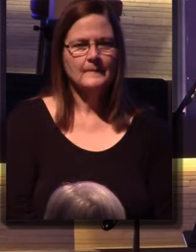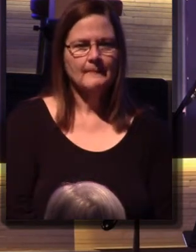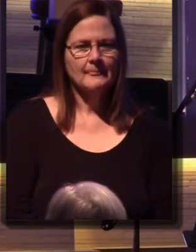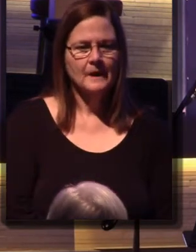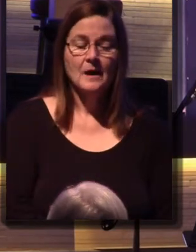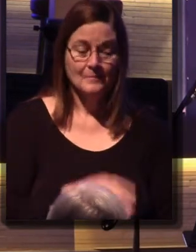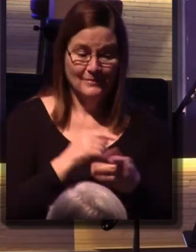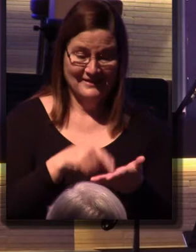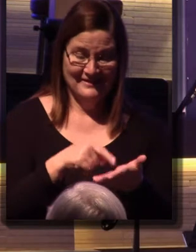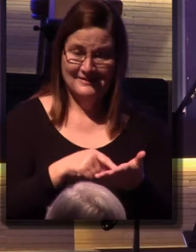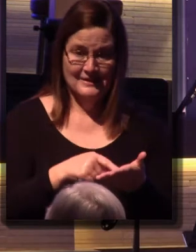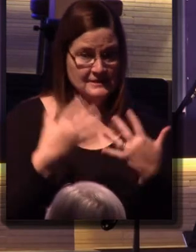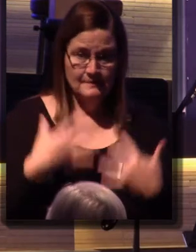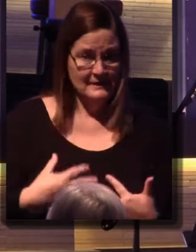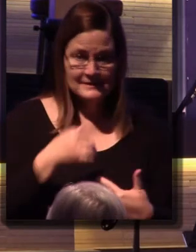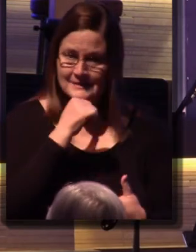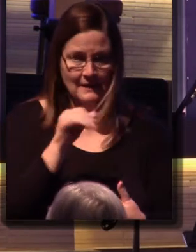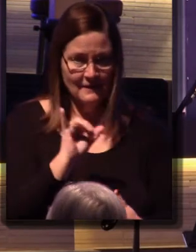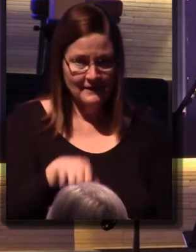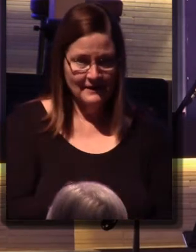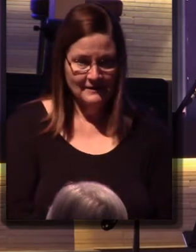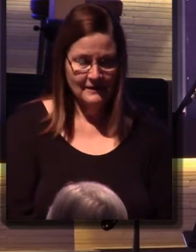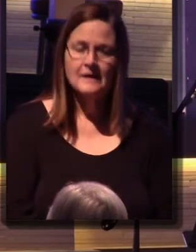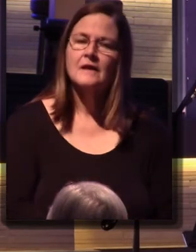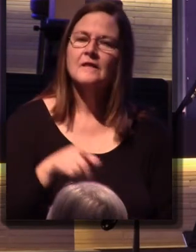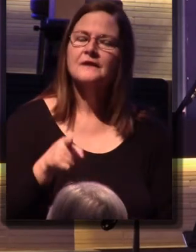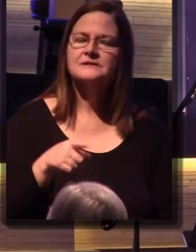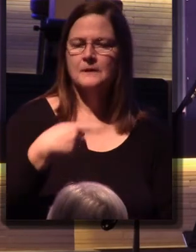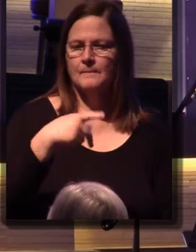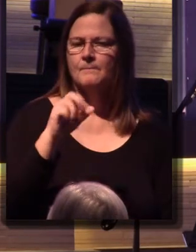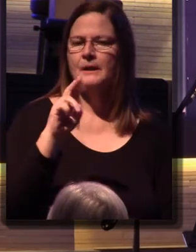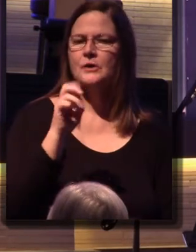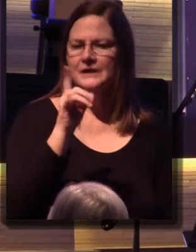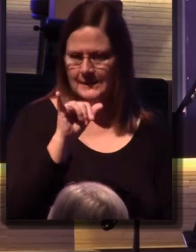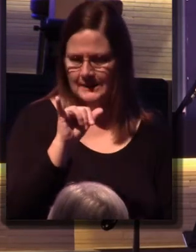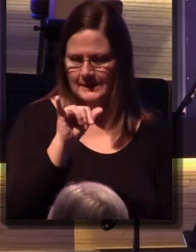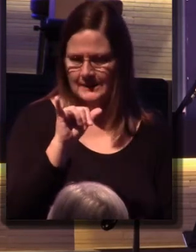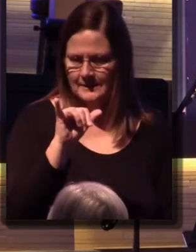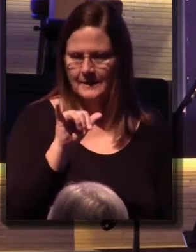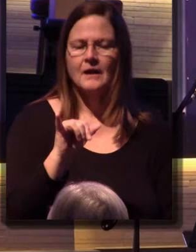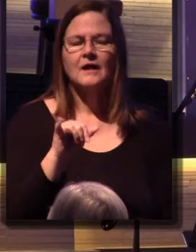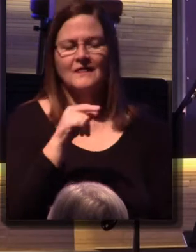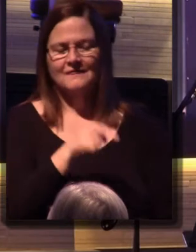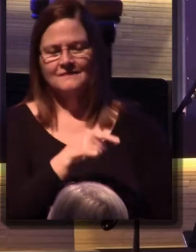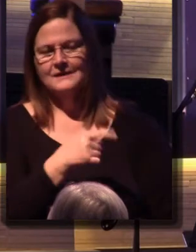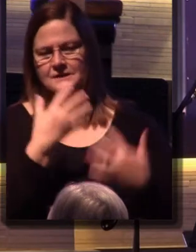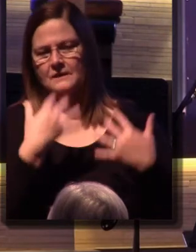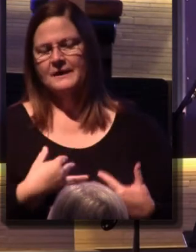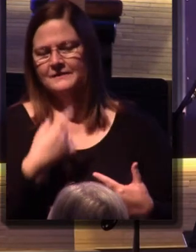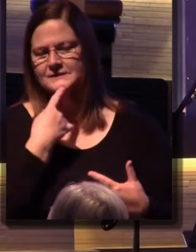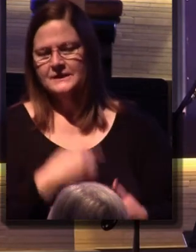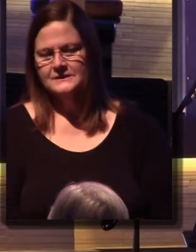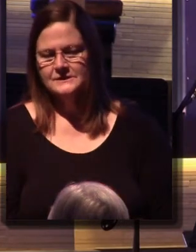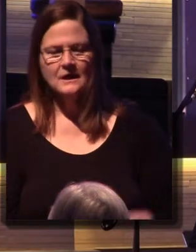be missed. But that's not what this lament is. This lament is a parody of a lament. This